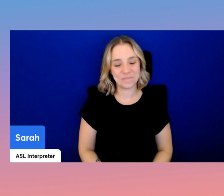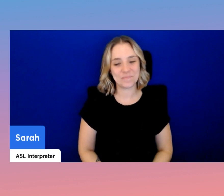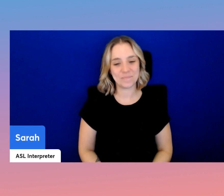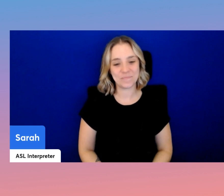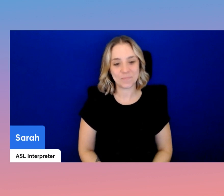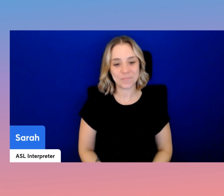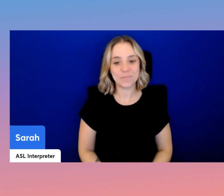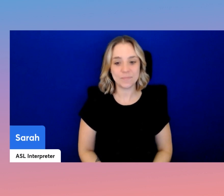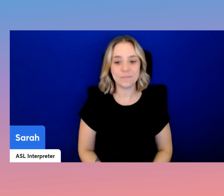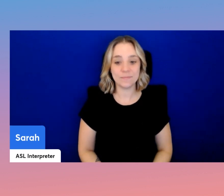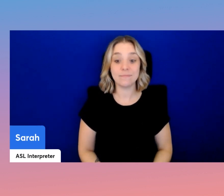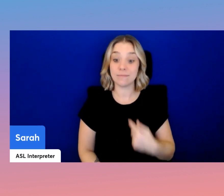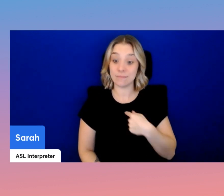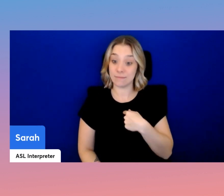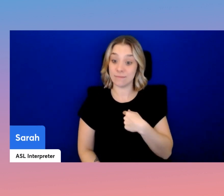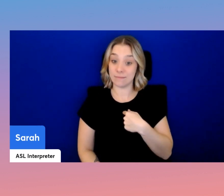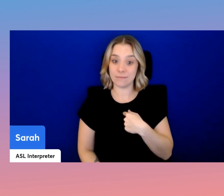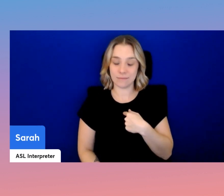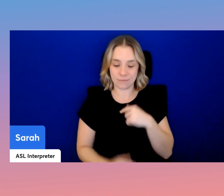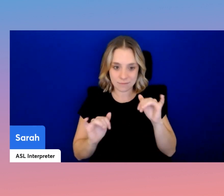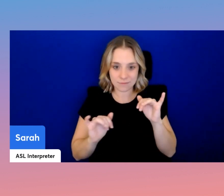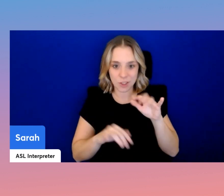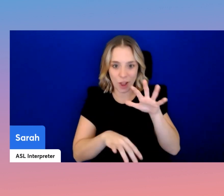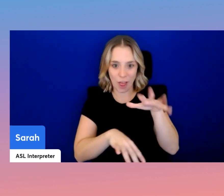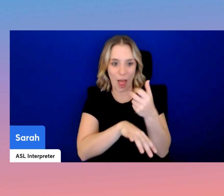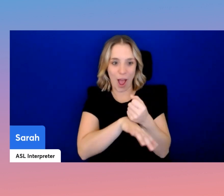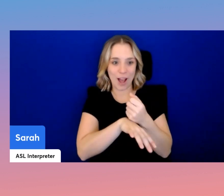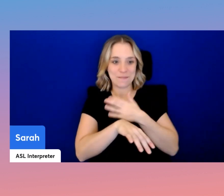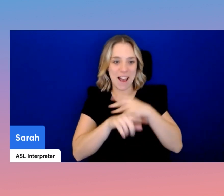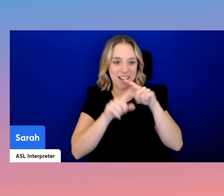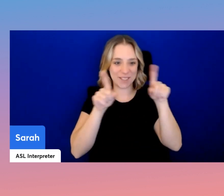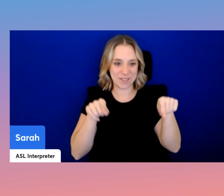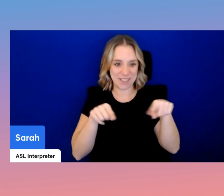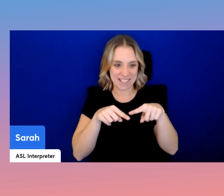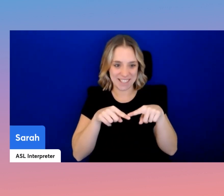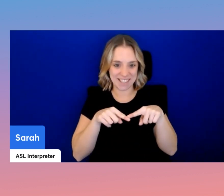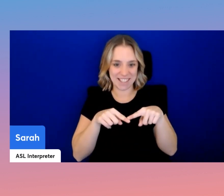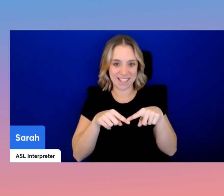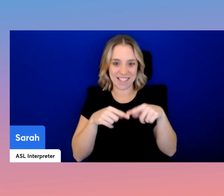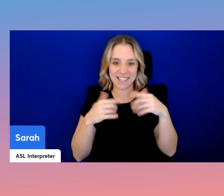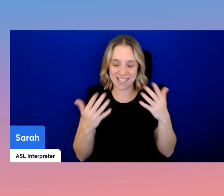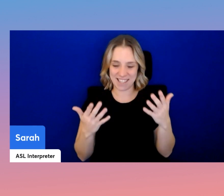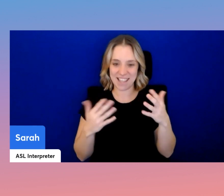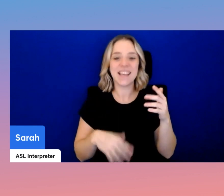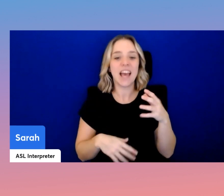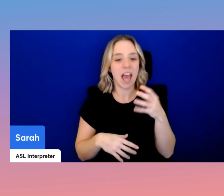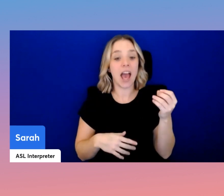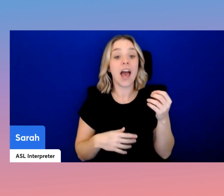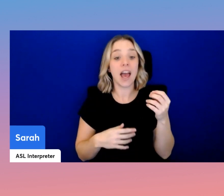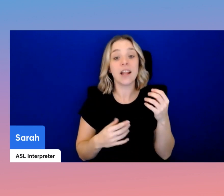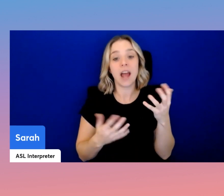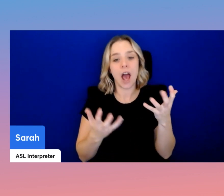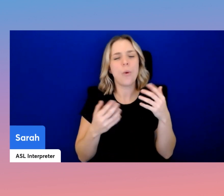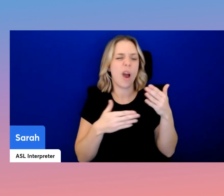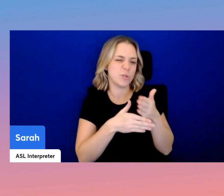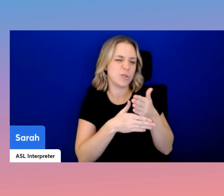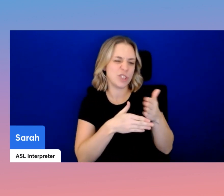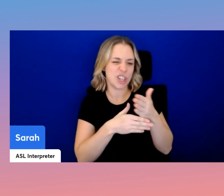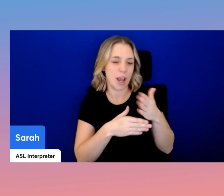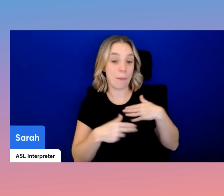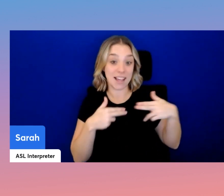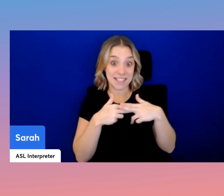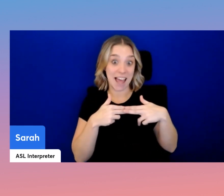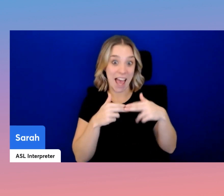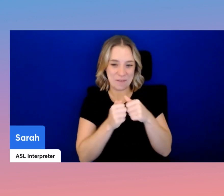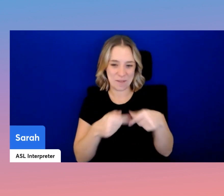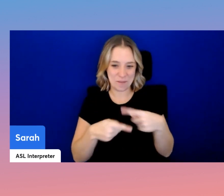So I just locked my screen, and what I'd like to do is I'd like to share my slideshow